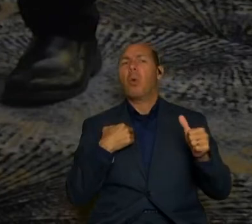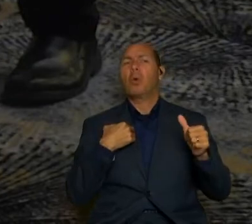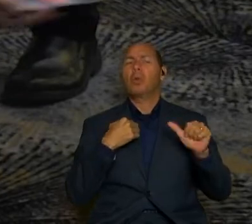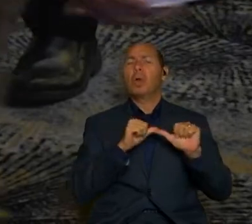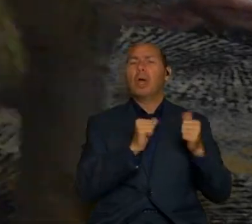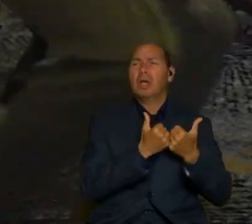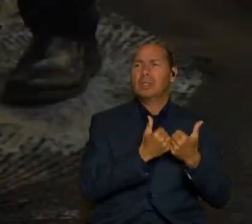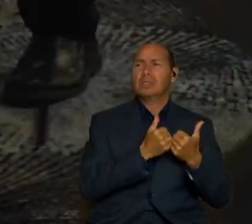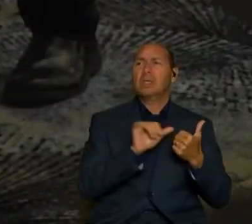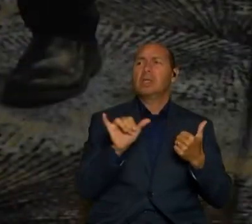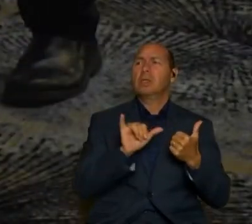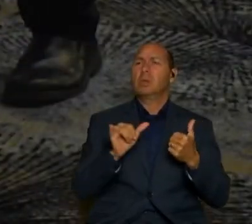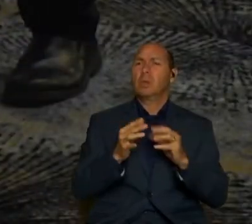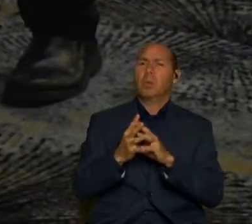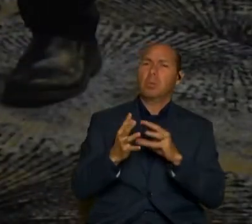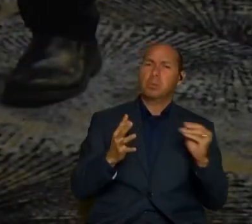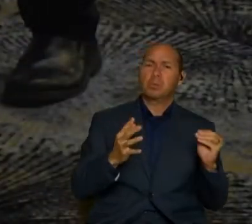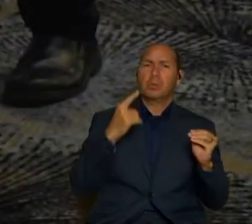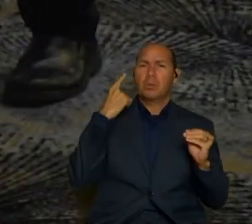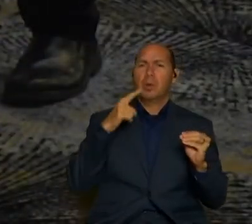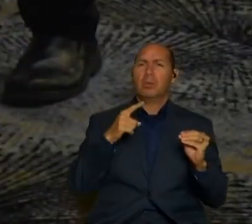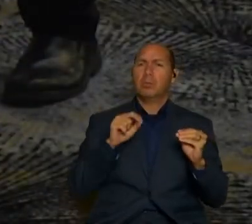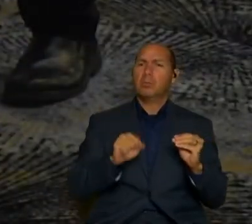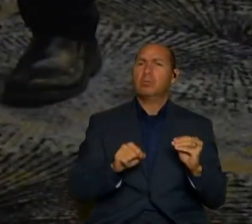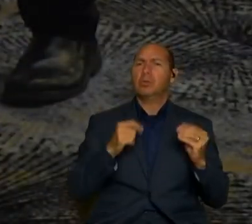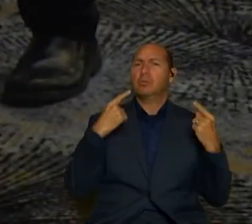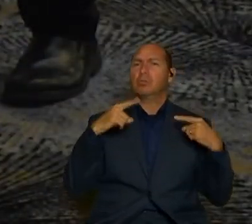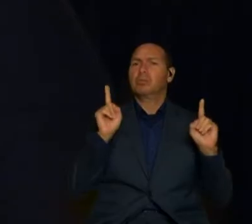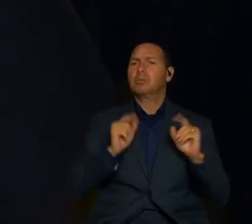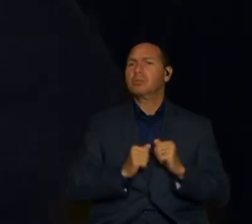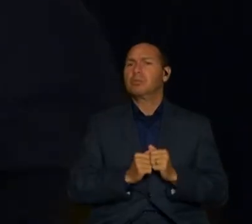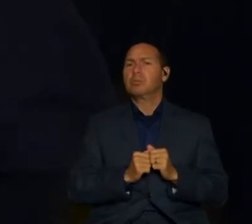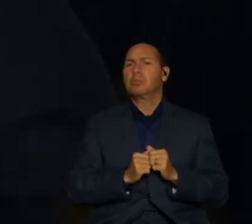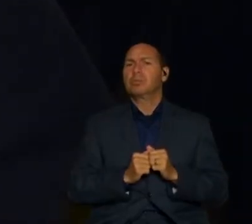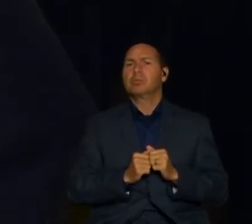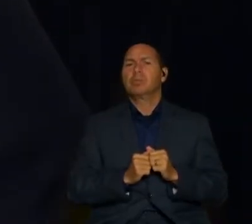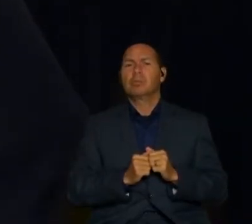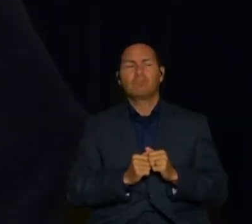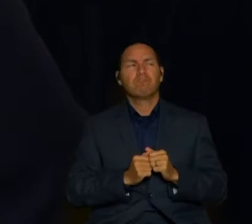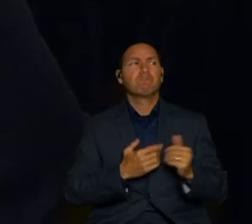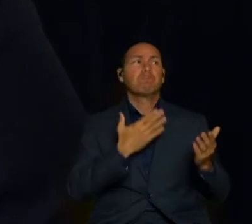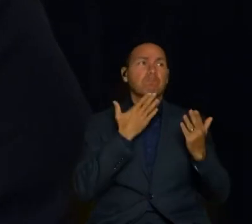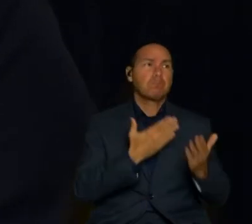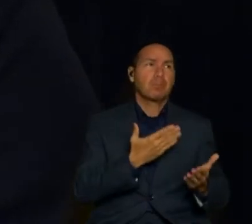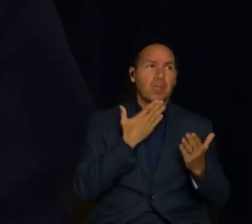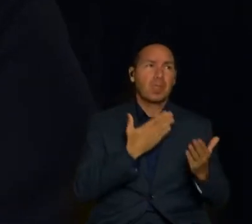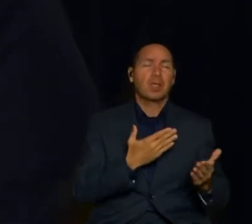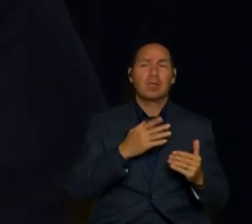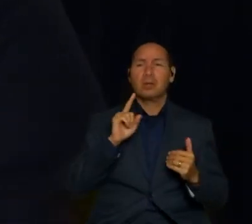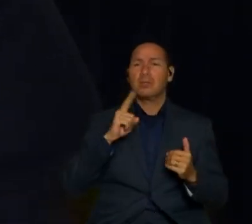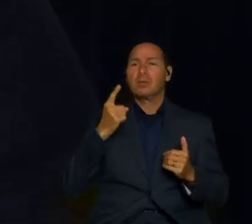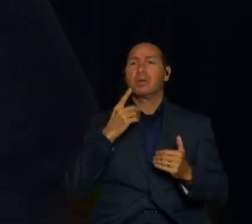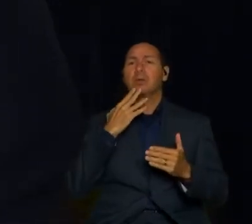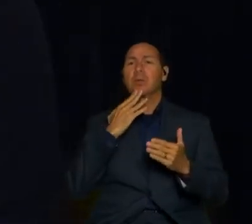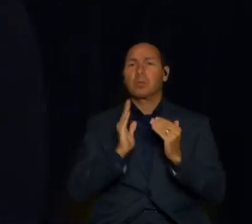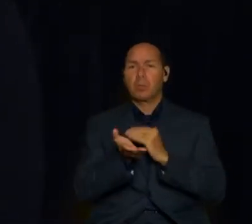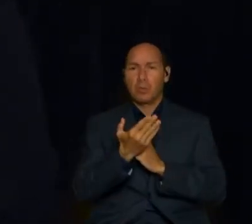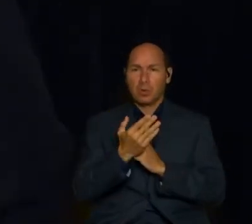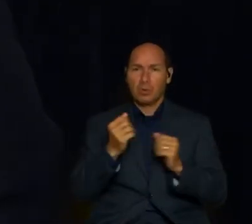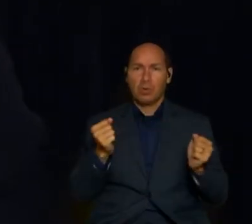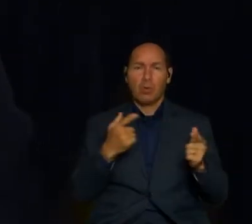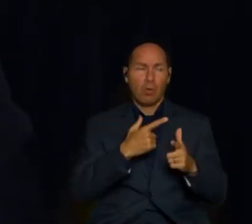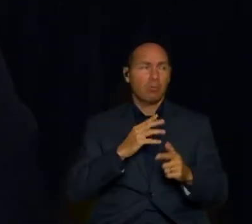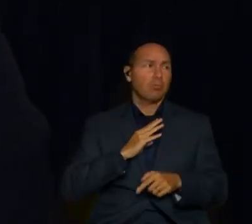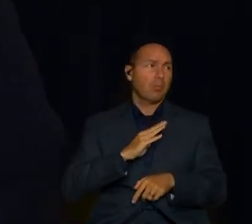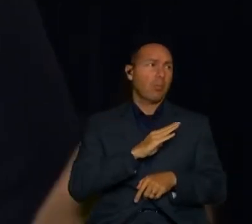a reorganizing itself? Why do you think that was important? Well, thank you, Arnaldo, and first of all, good morning to board